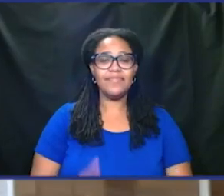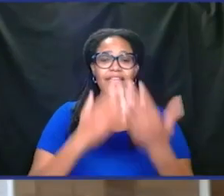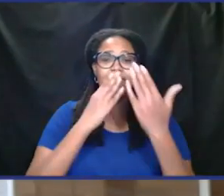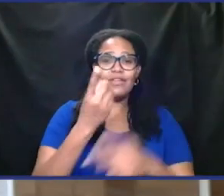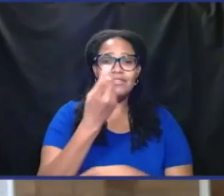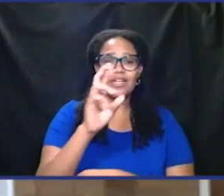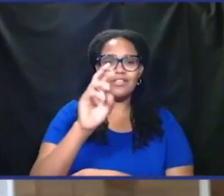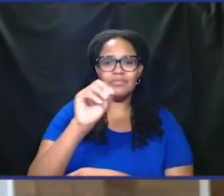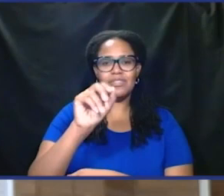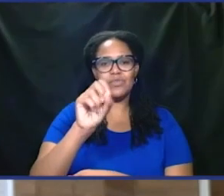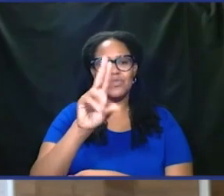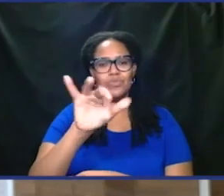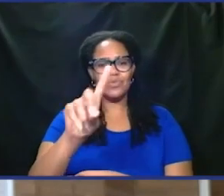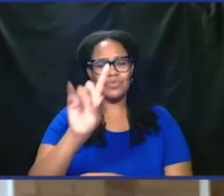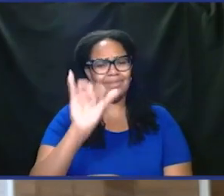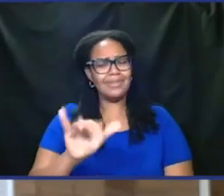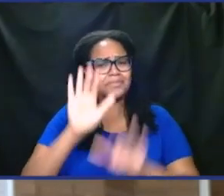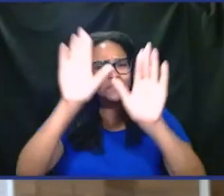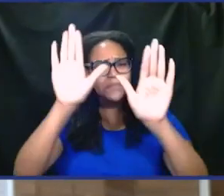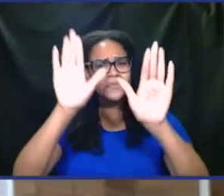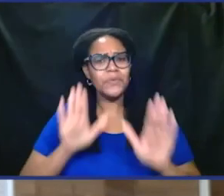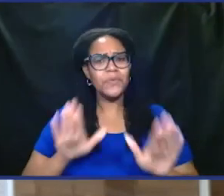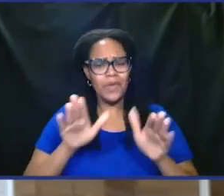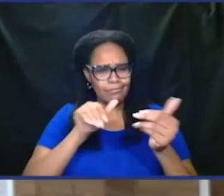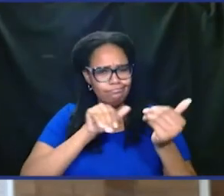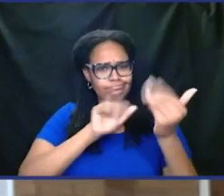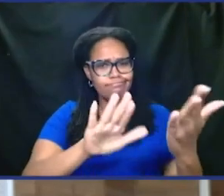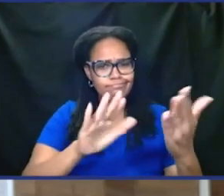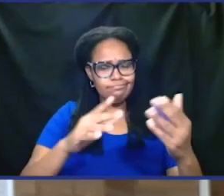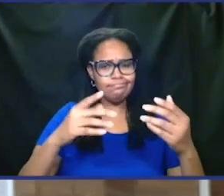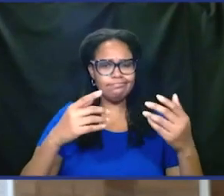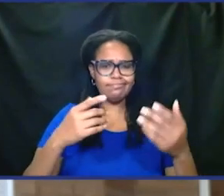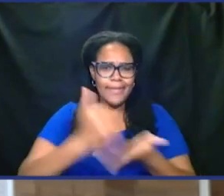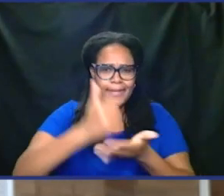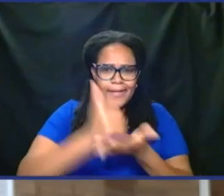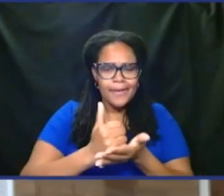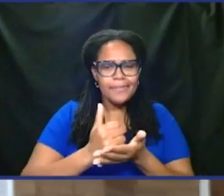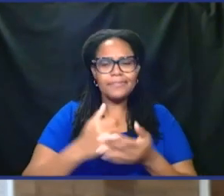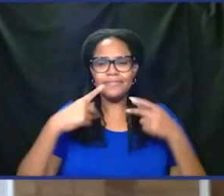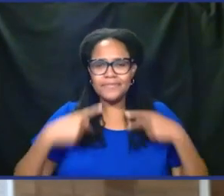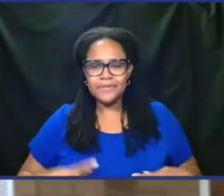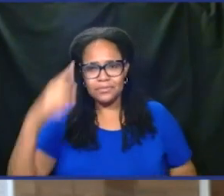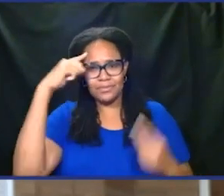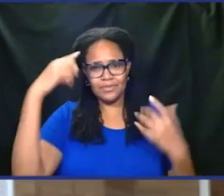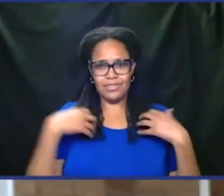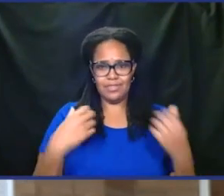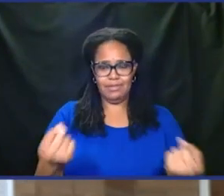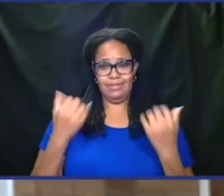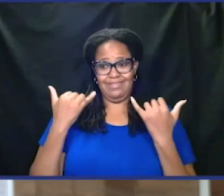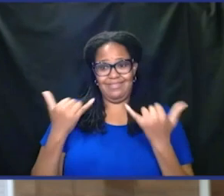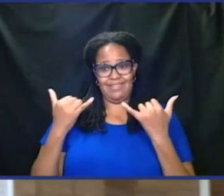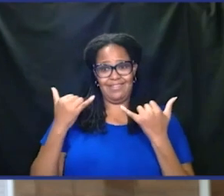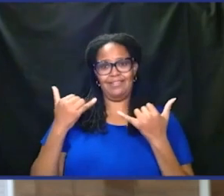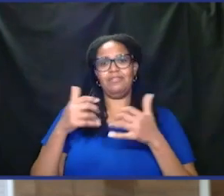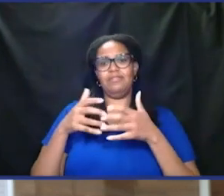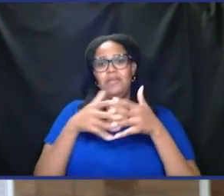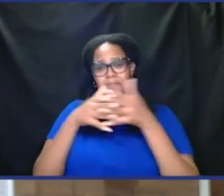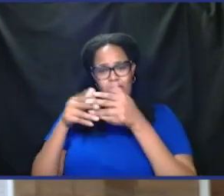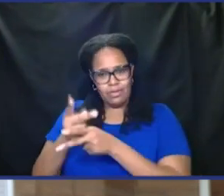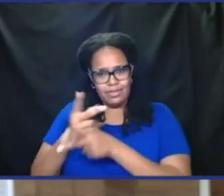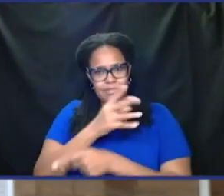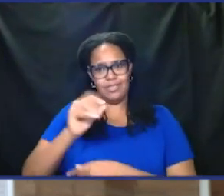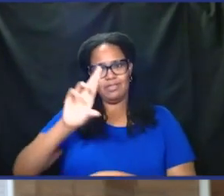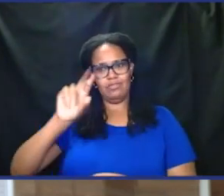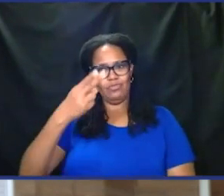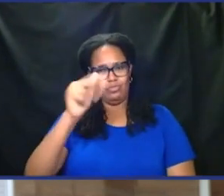Thank you, Dr. Massoud. That is such an innovative approach to physical and mental health. Now, Americares and Ross have a proven method